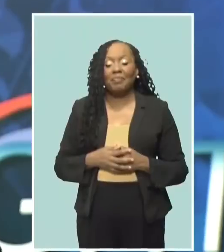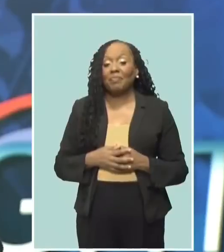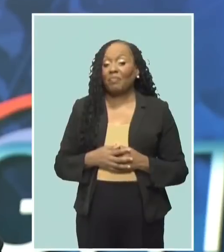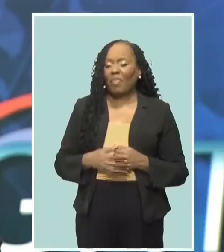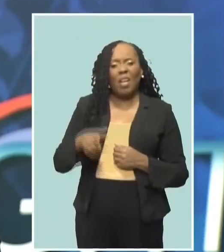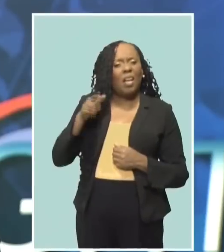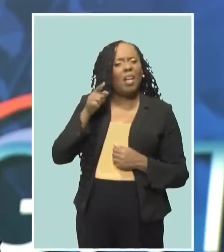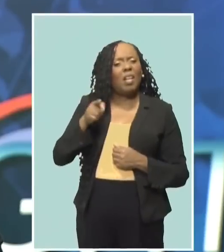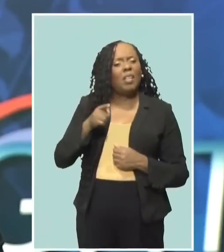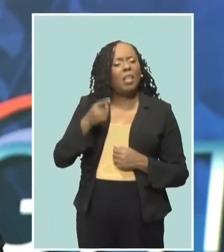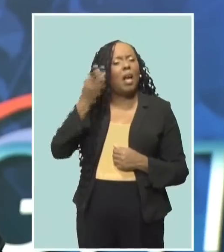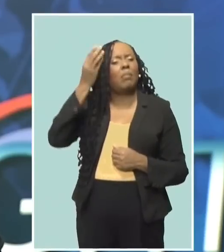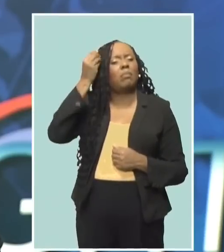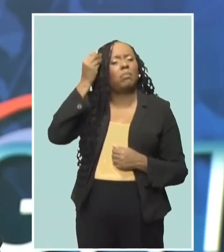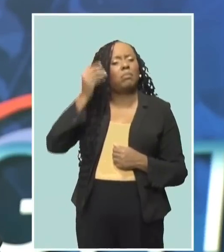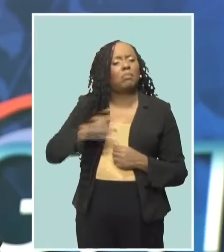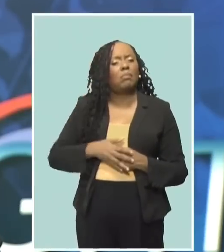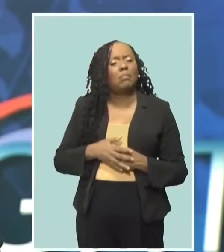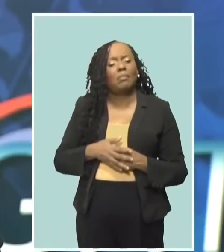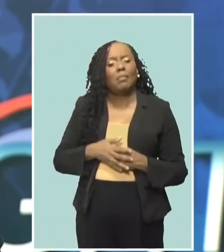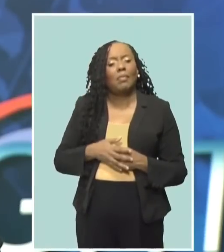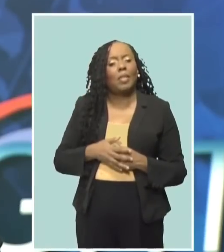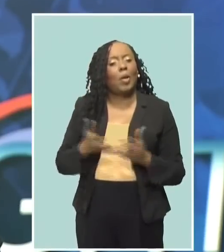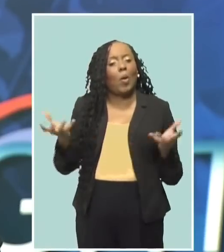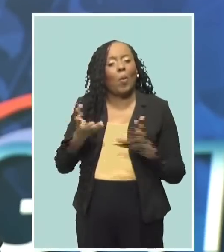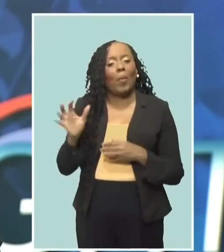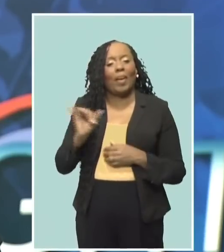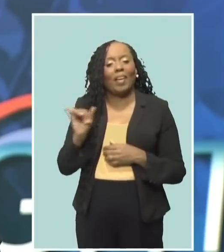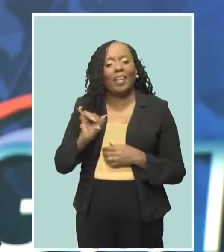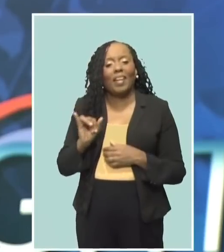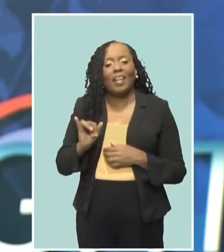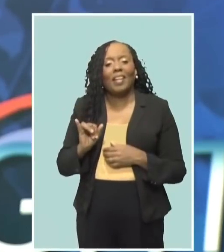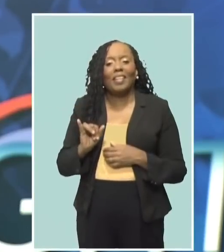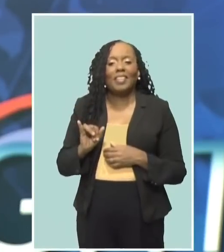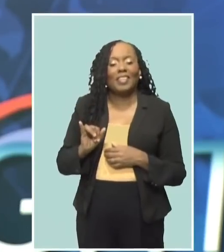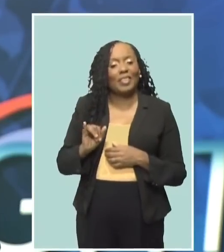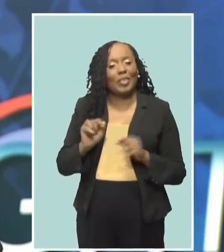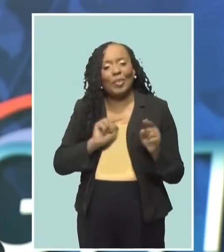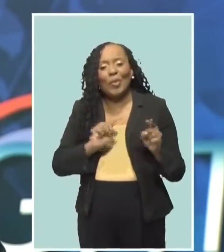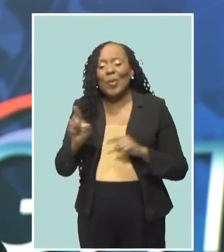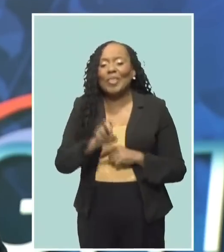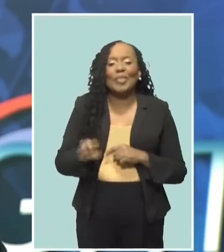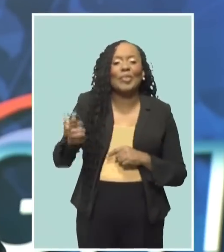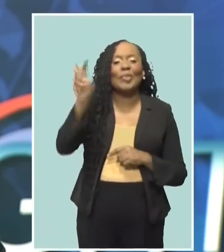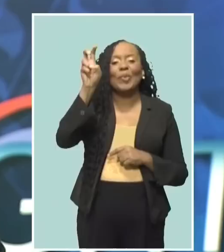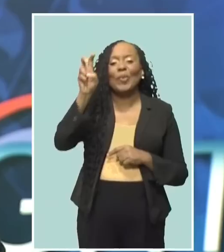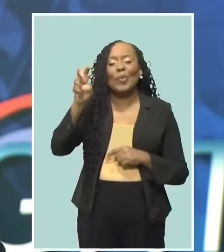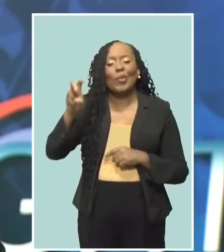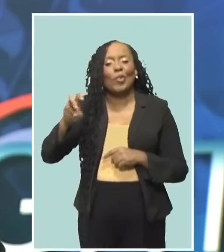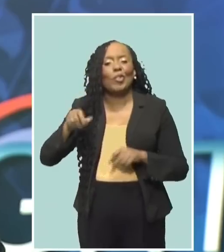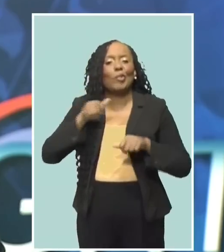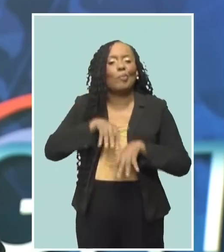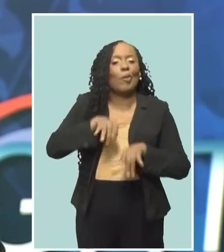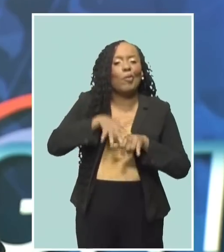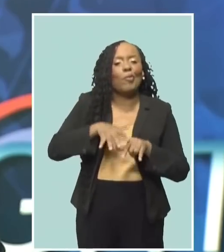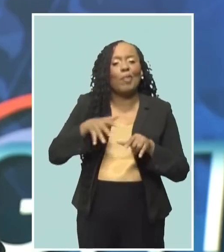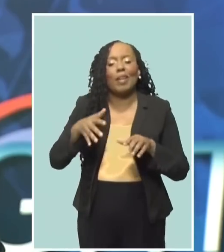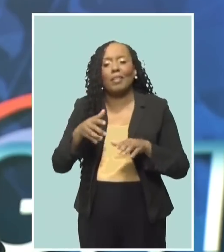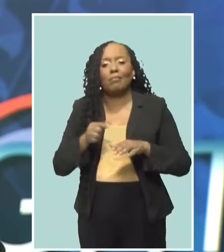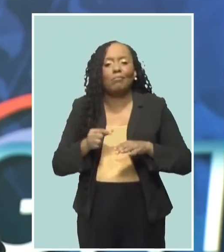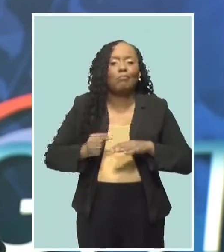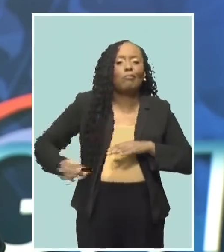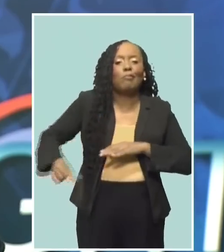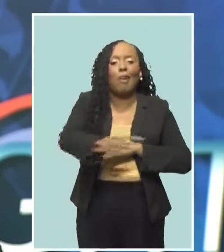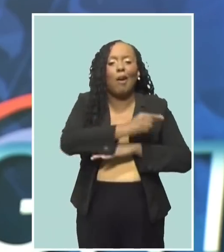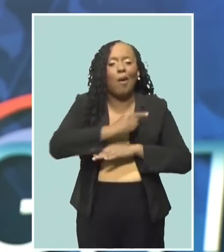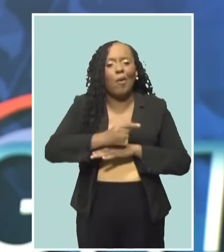Well, have you ever wondered what it would be like to stride across the parade ground or tour the armory of the Barbados Defence Force?